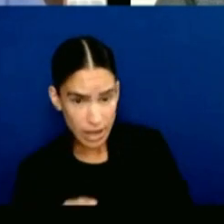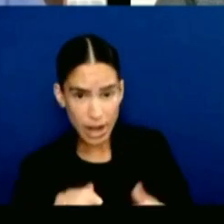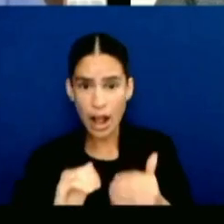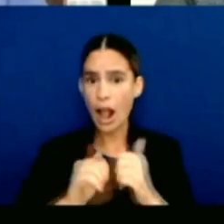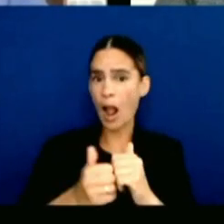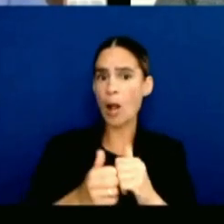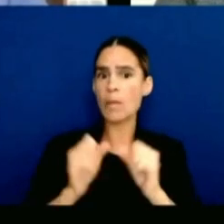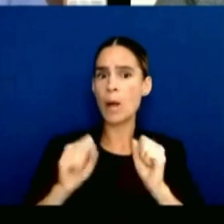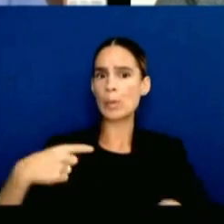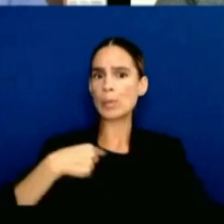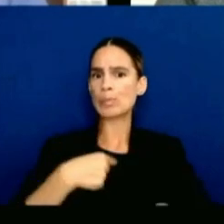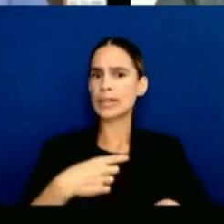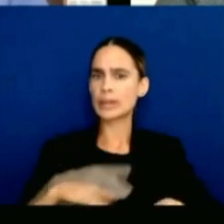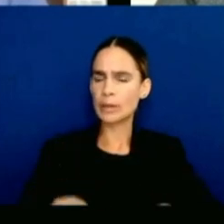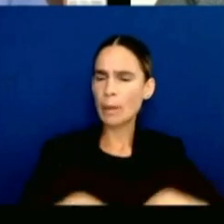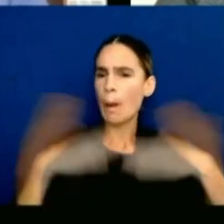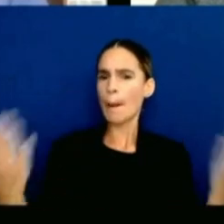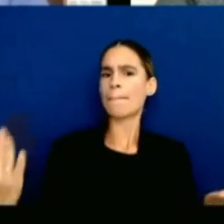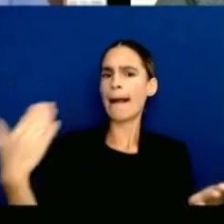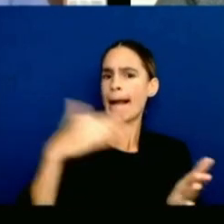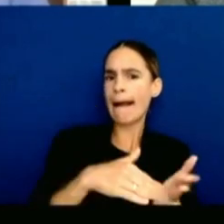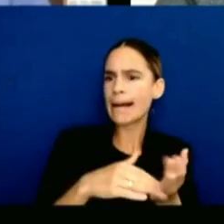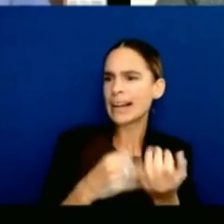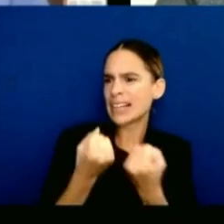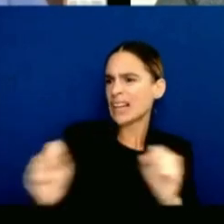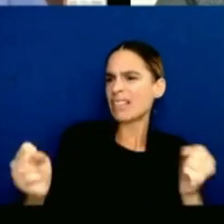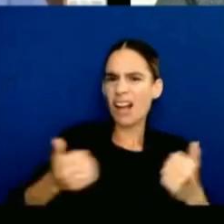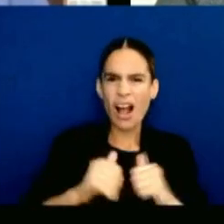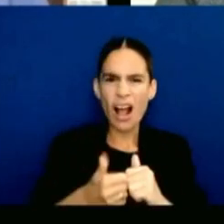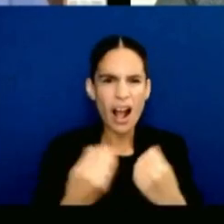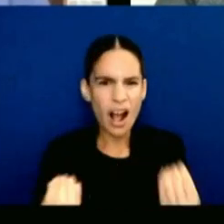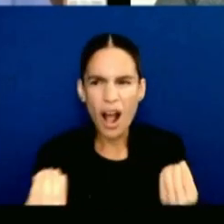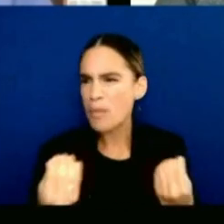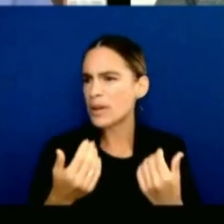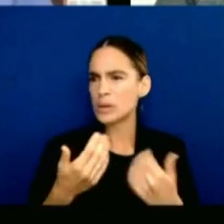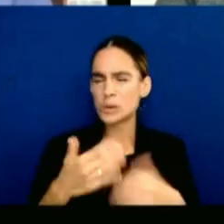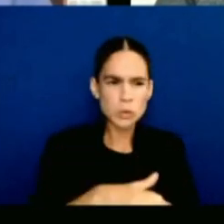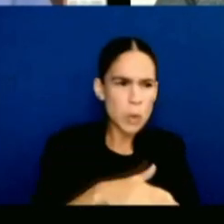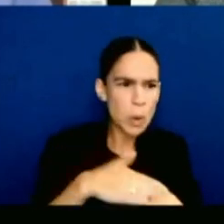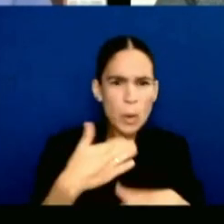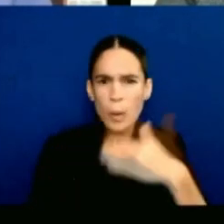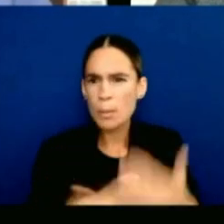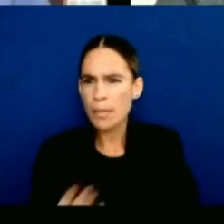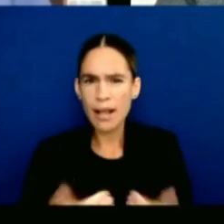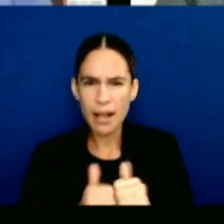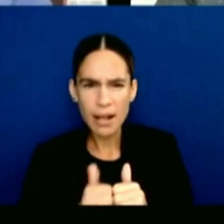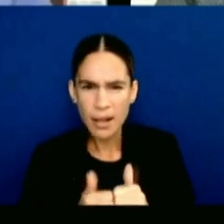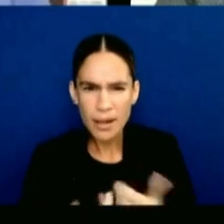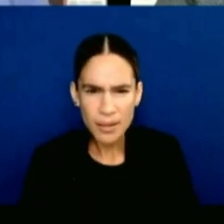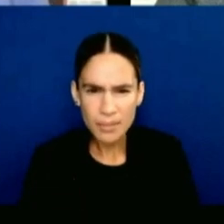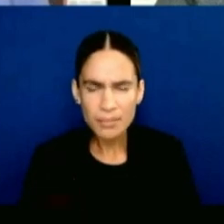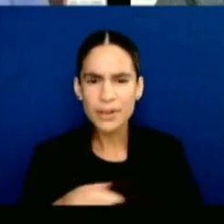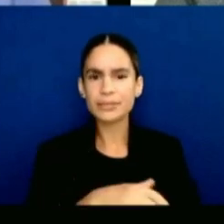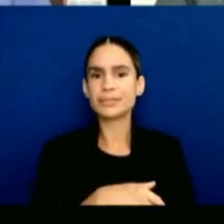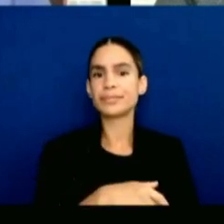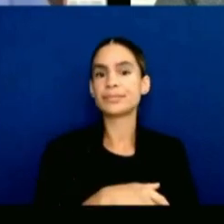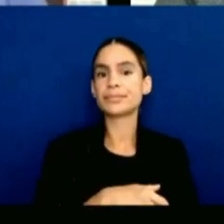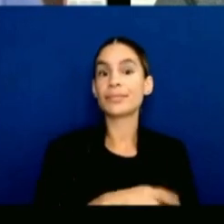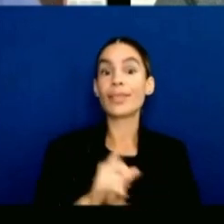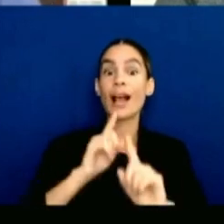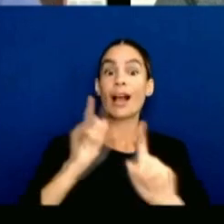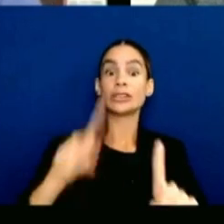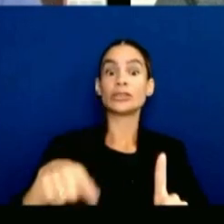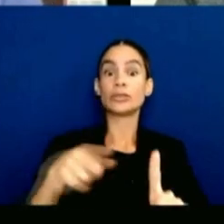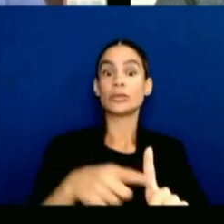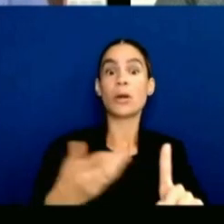really carefully. The answer is not just to lock down the country for the next year until the vaccine is available, but it's got